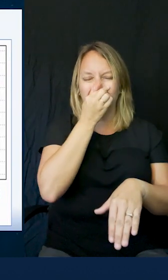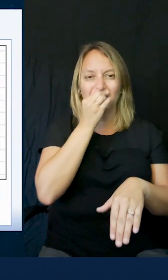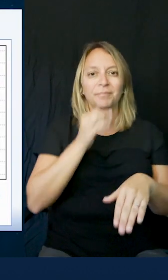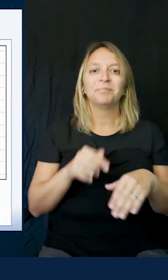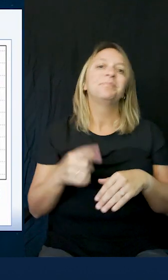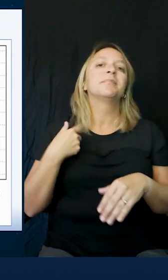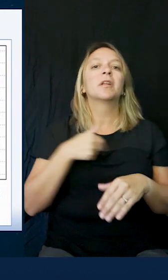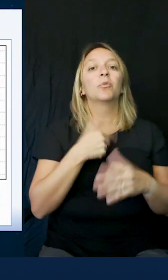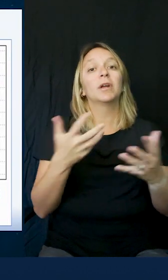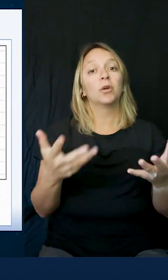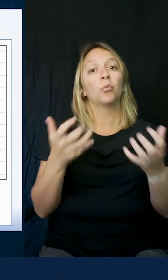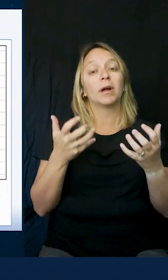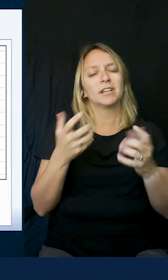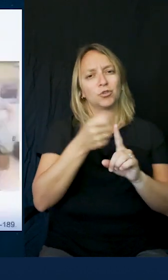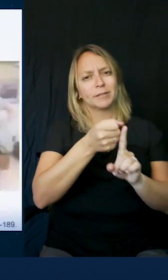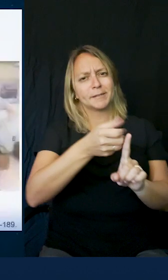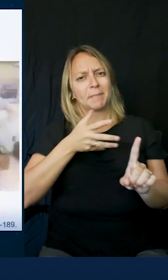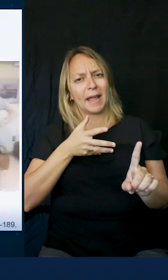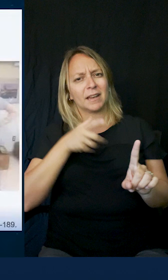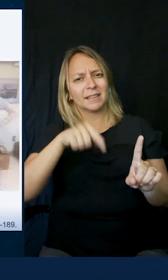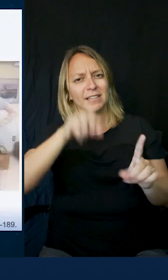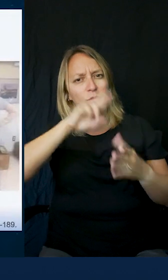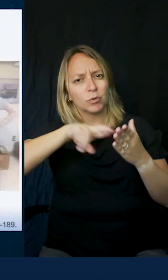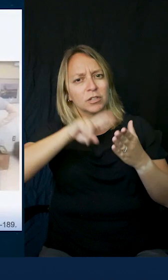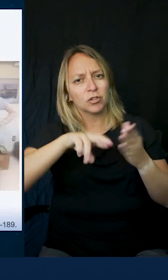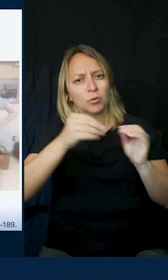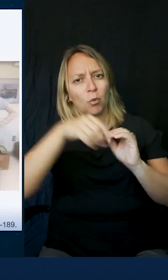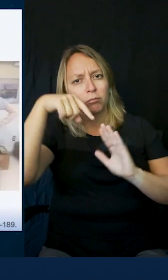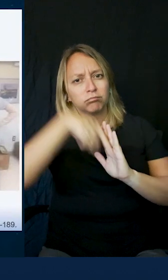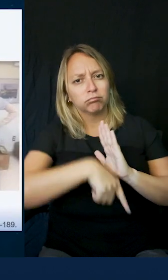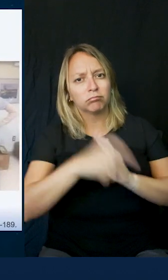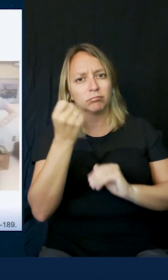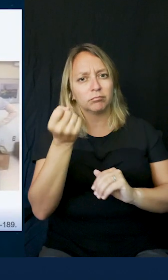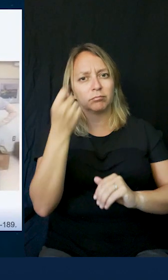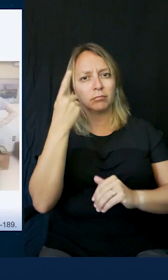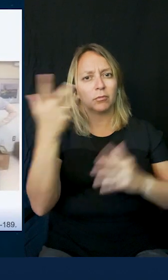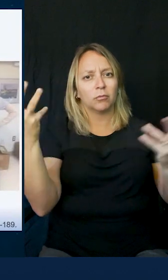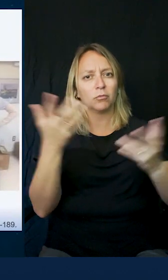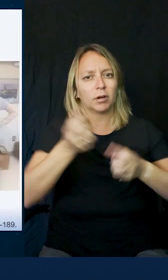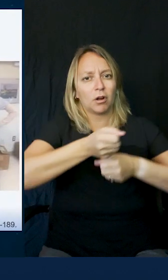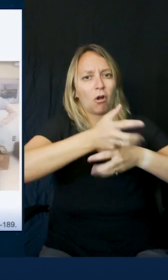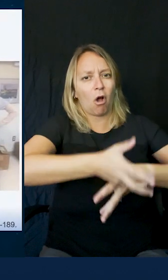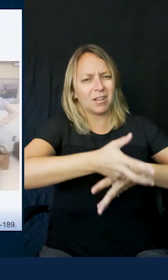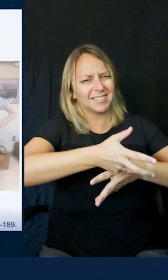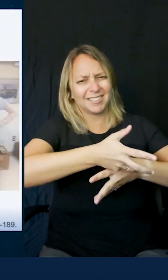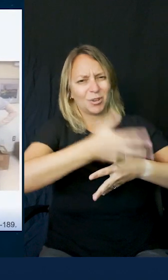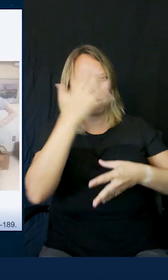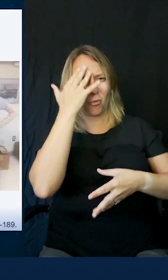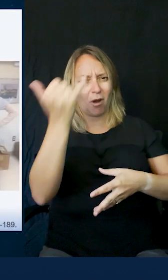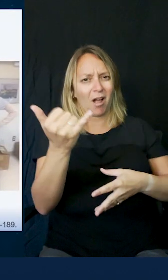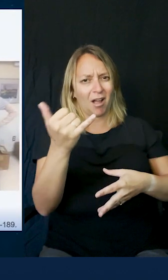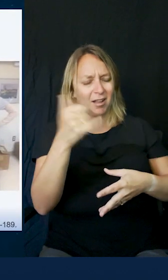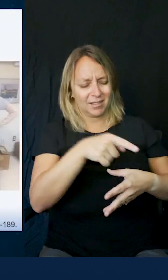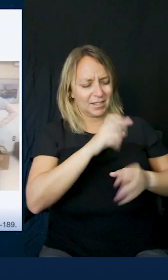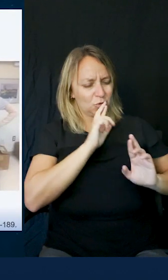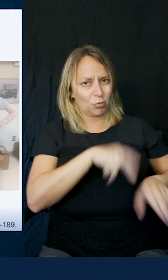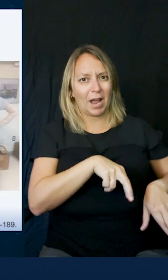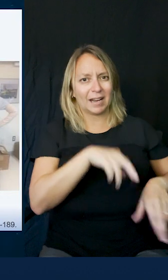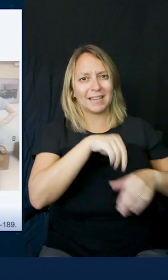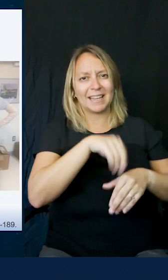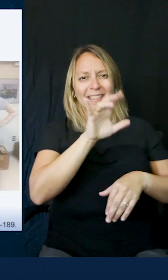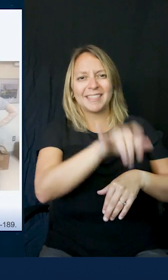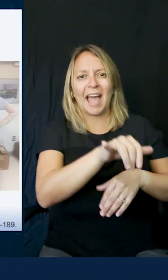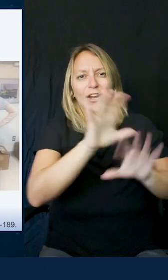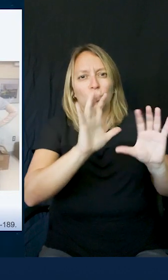So we wanted to expand on this research and understand what was causing this reaction in the